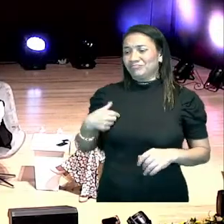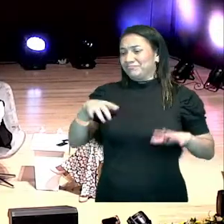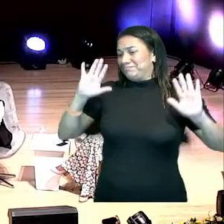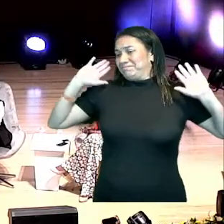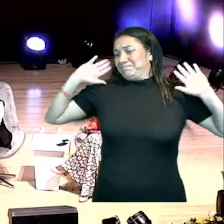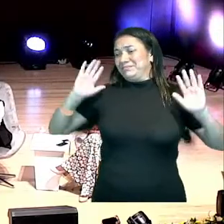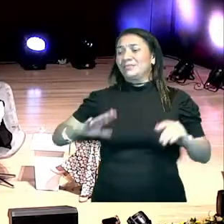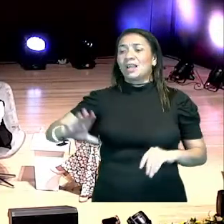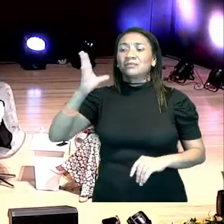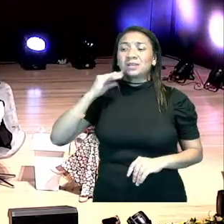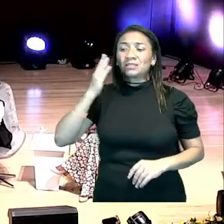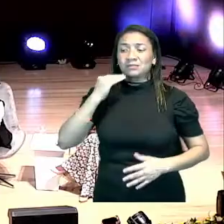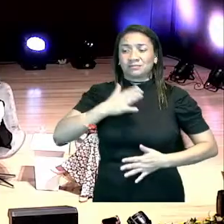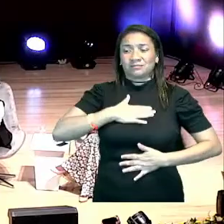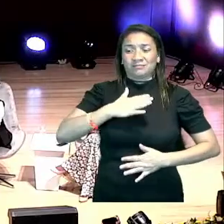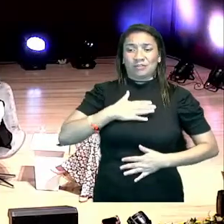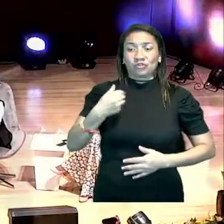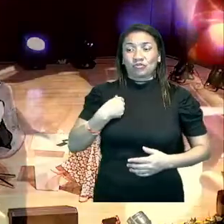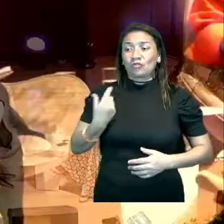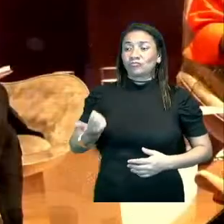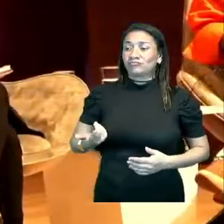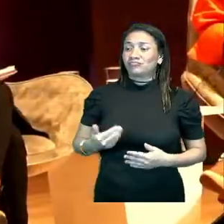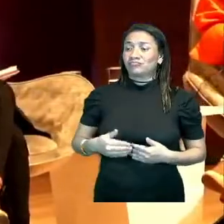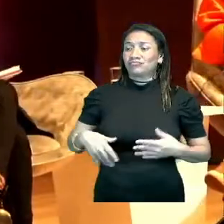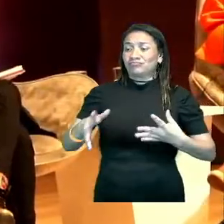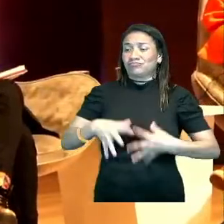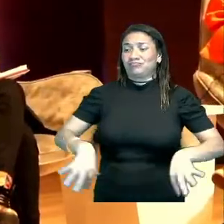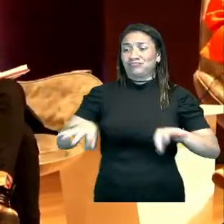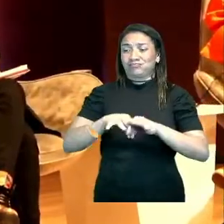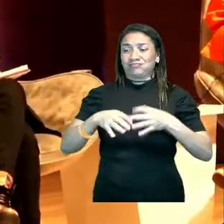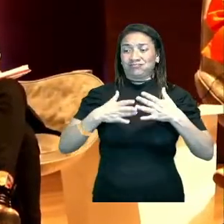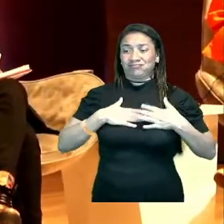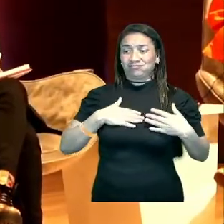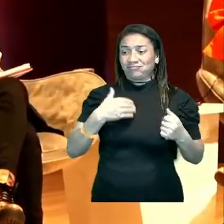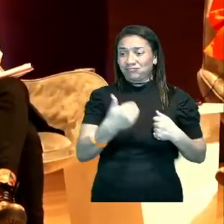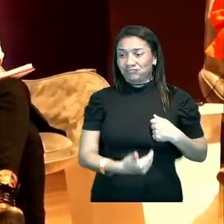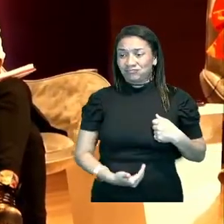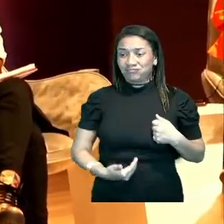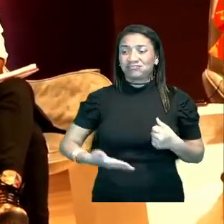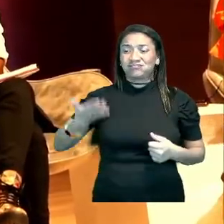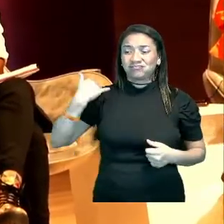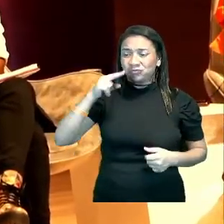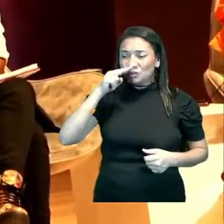who are not living my experience might understand. I create.